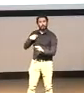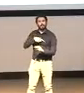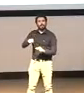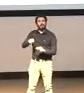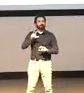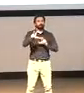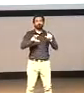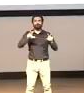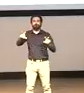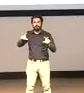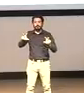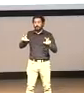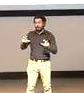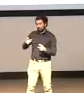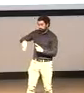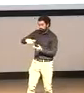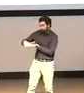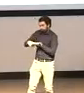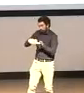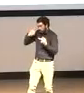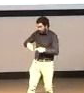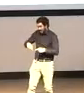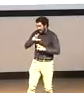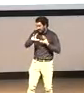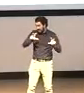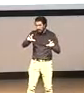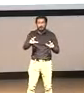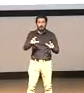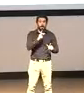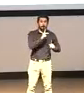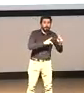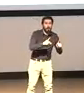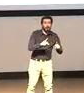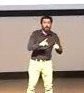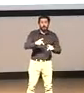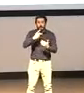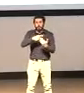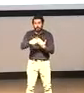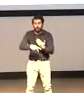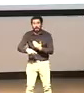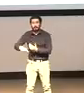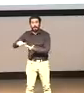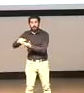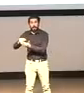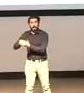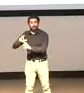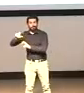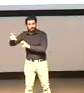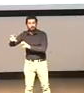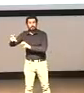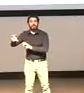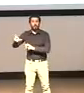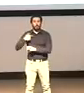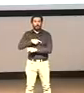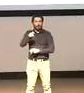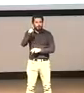all agreed upon in people, in programs, and in capital, we need to have ongoing health